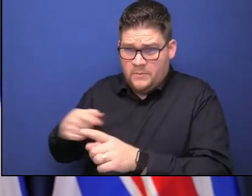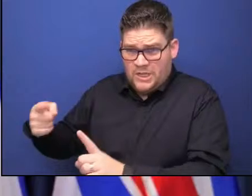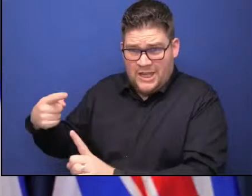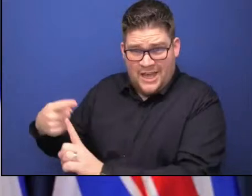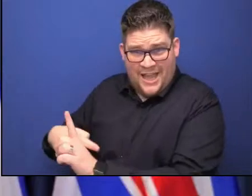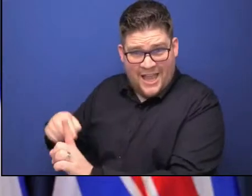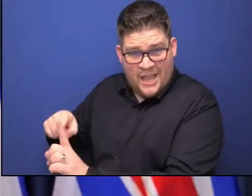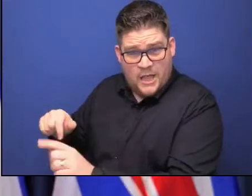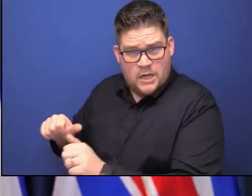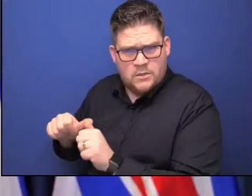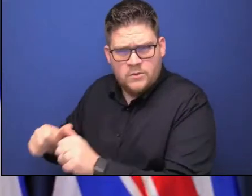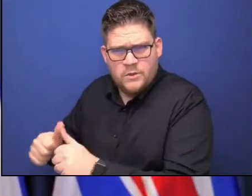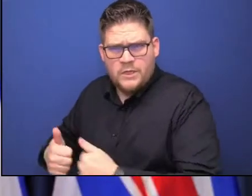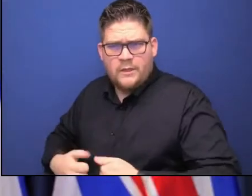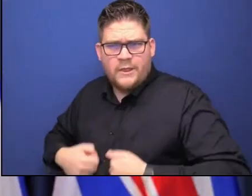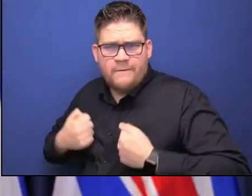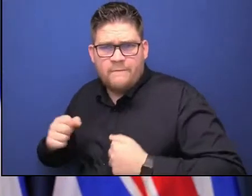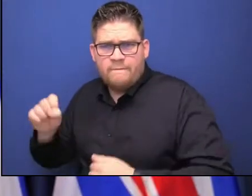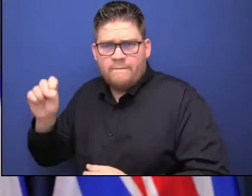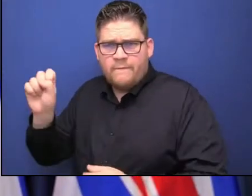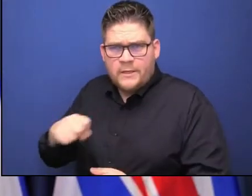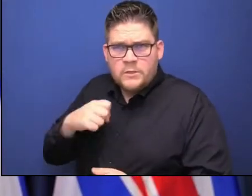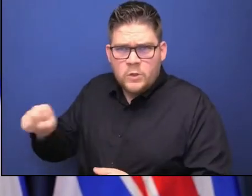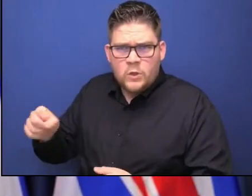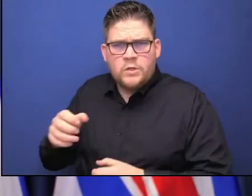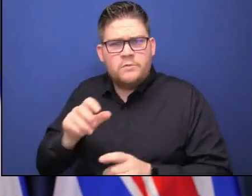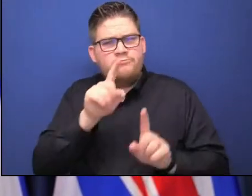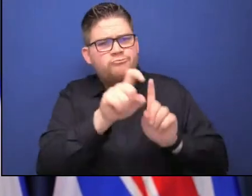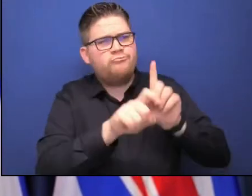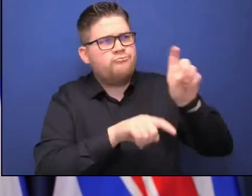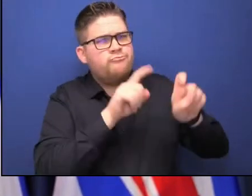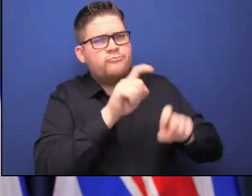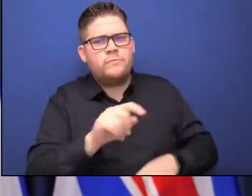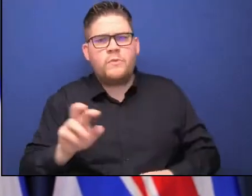they'll understand what counts as substantial. And really